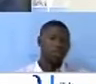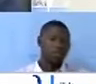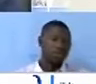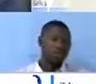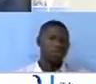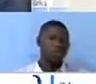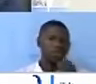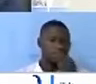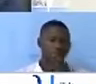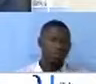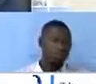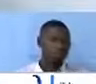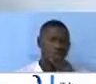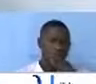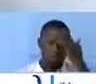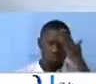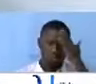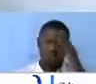NIA.